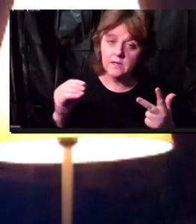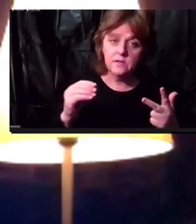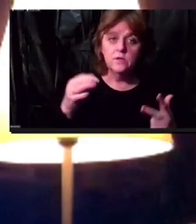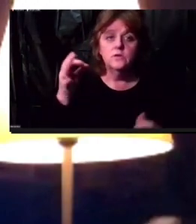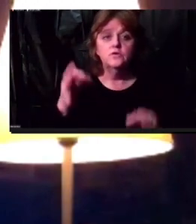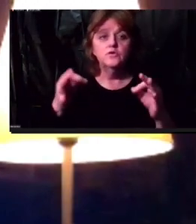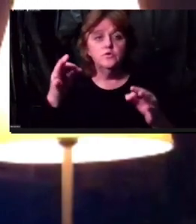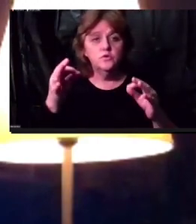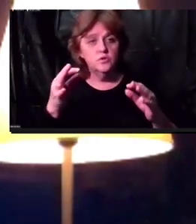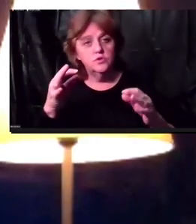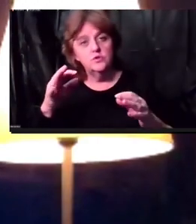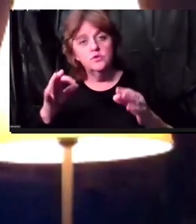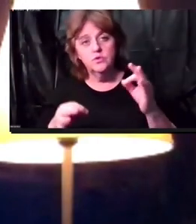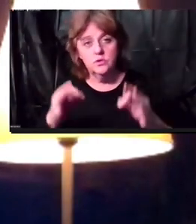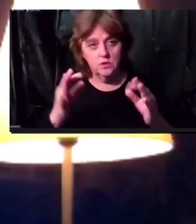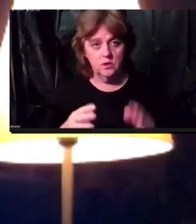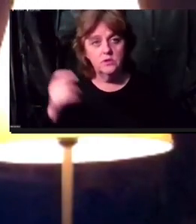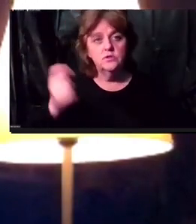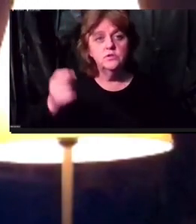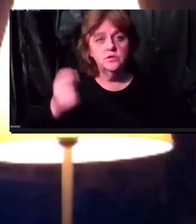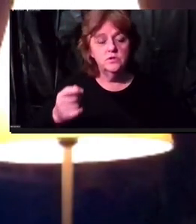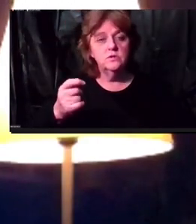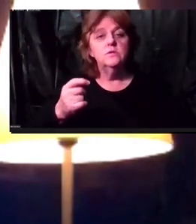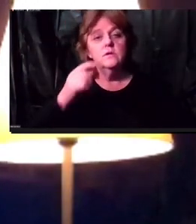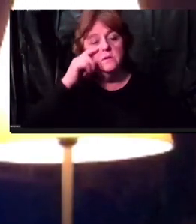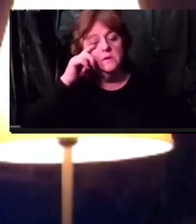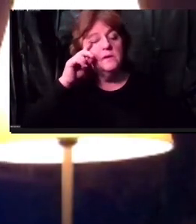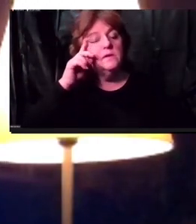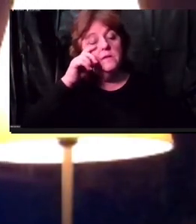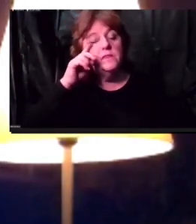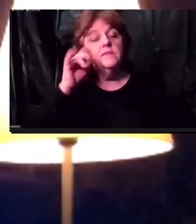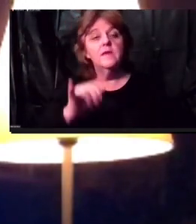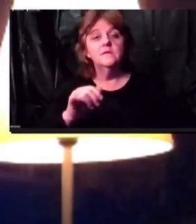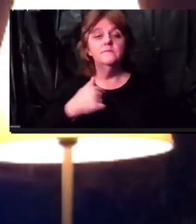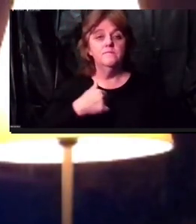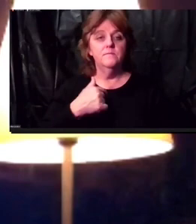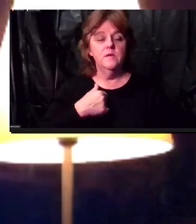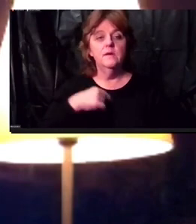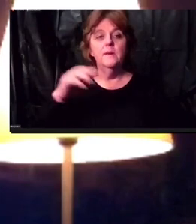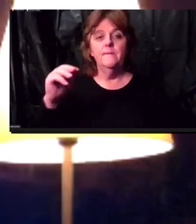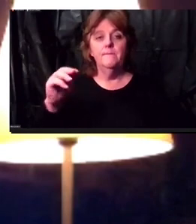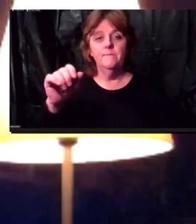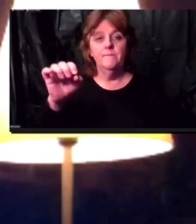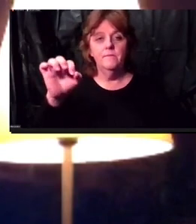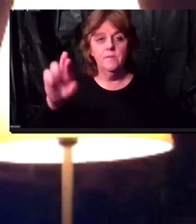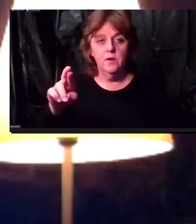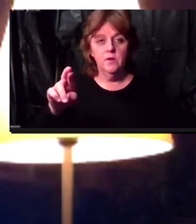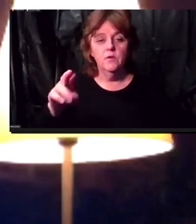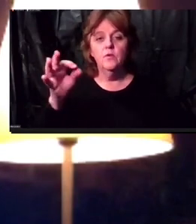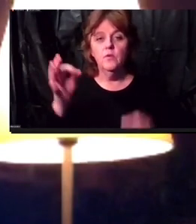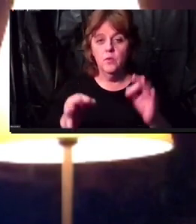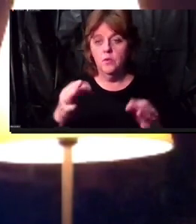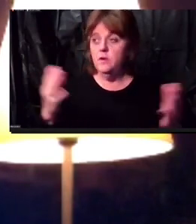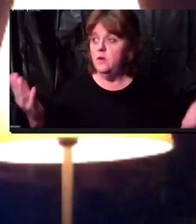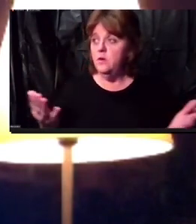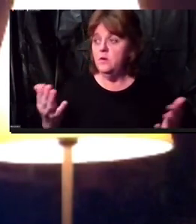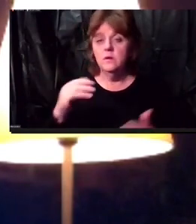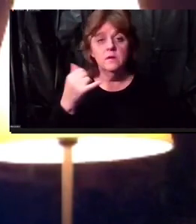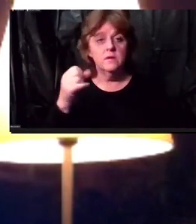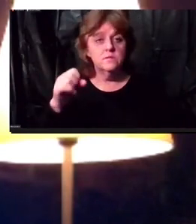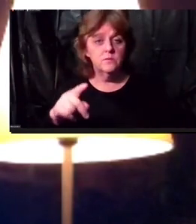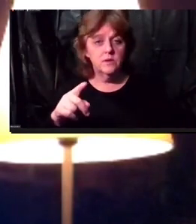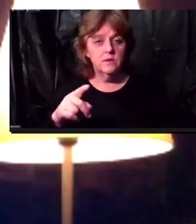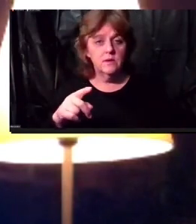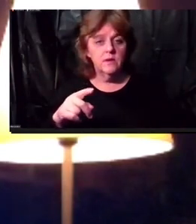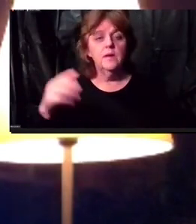judicial branch judges the law. And that is where Mayor's Court comes in. And in the very unique case of Yellow Springs, that